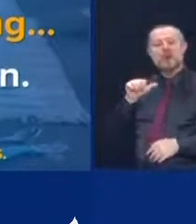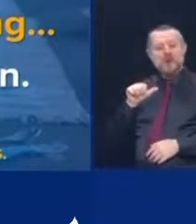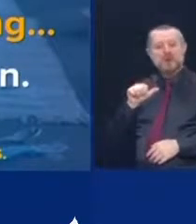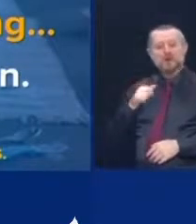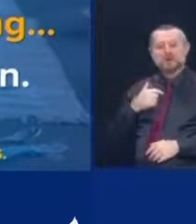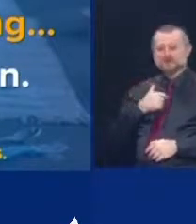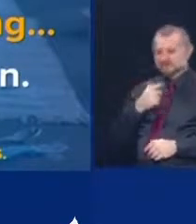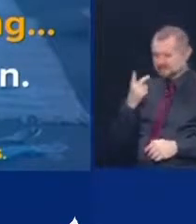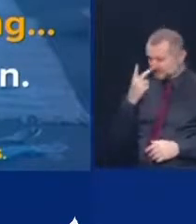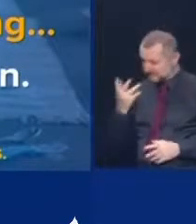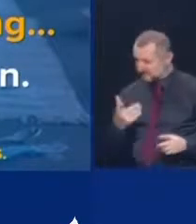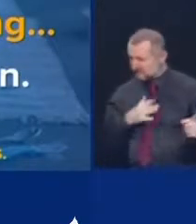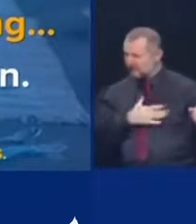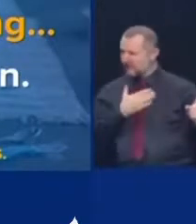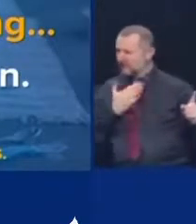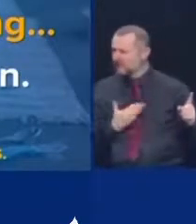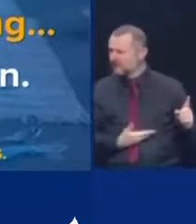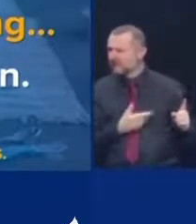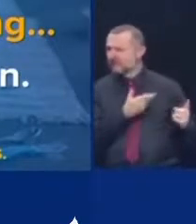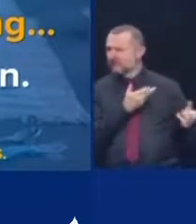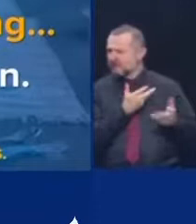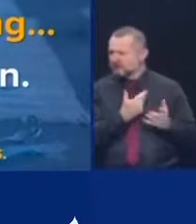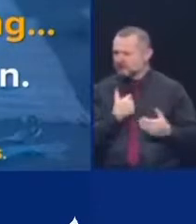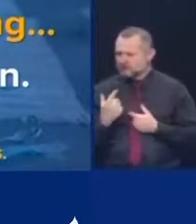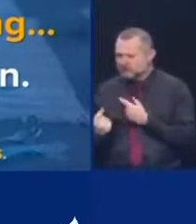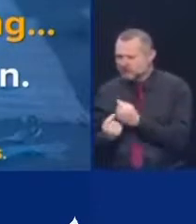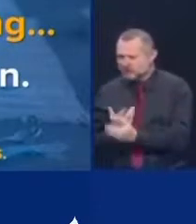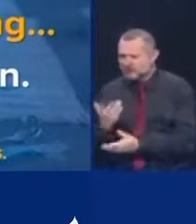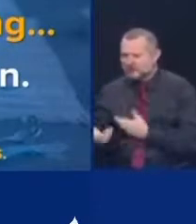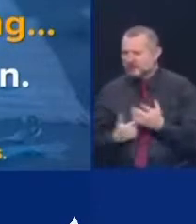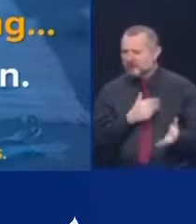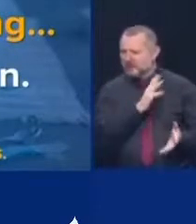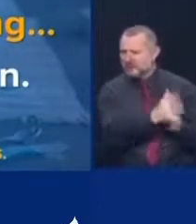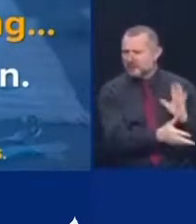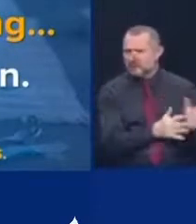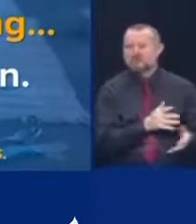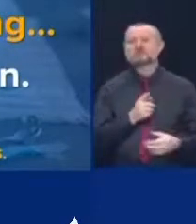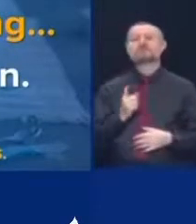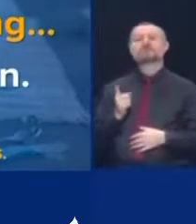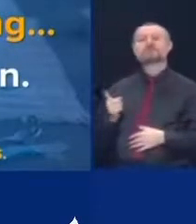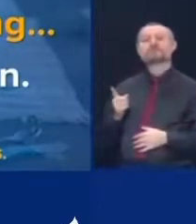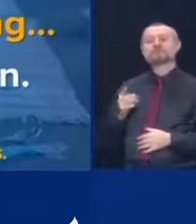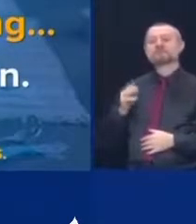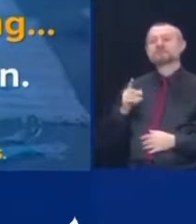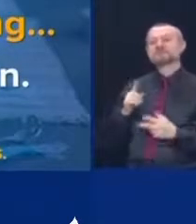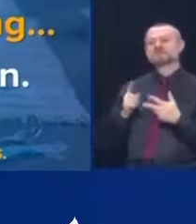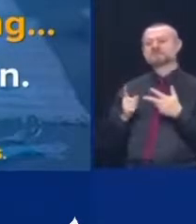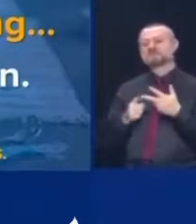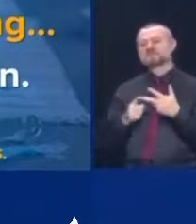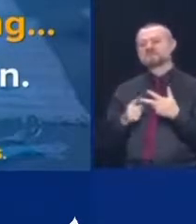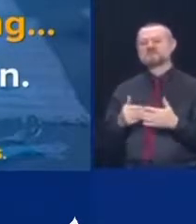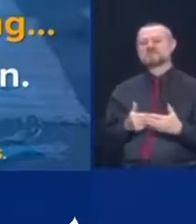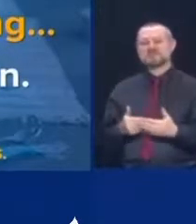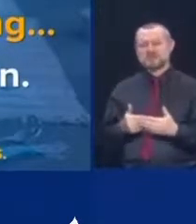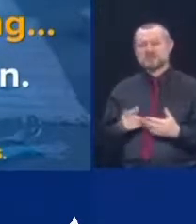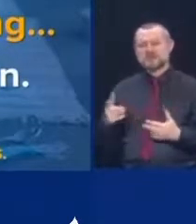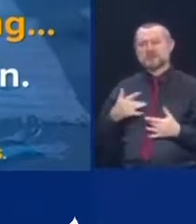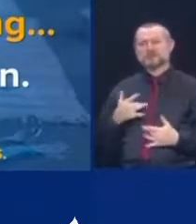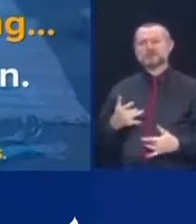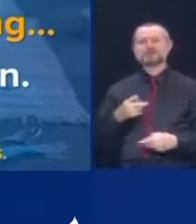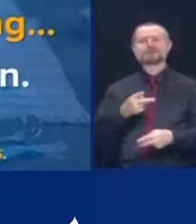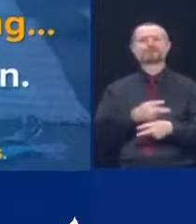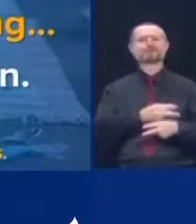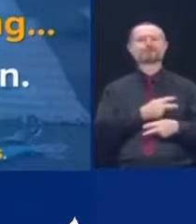Mariah's upset. I don't know what to do. I don't know how to do it. Michaela, who's the baby, but the baby sort of watches everybody else and